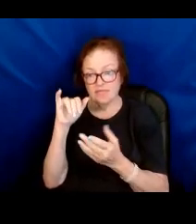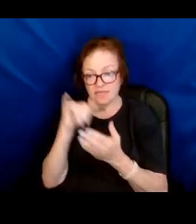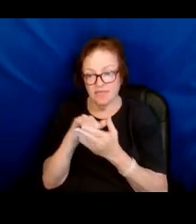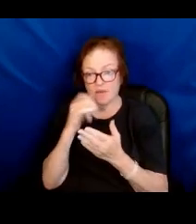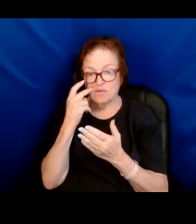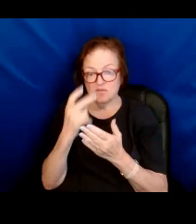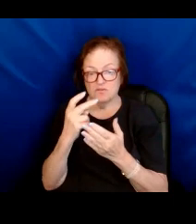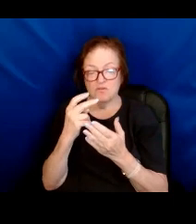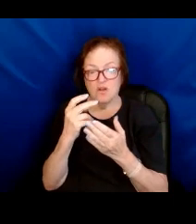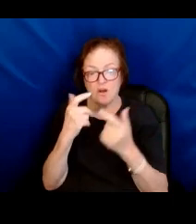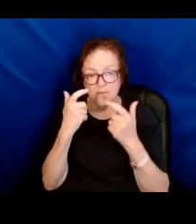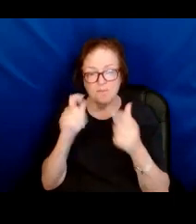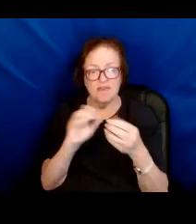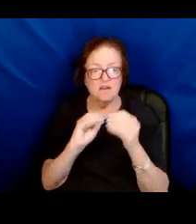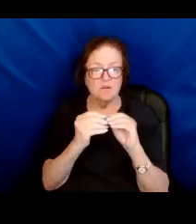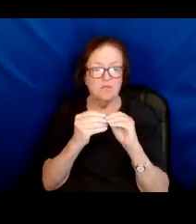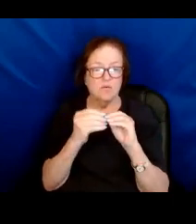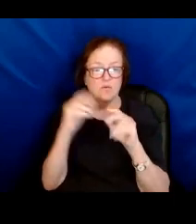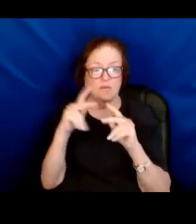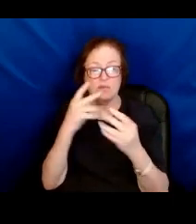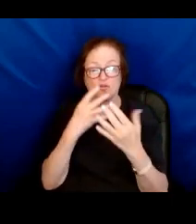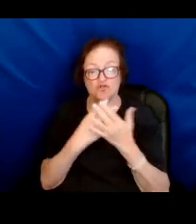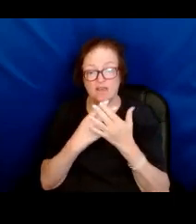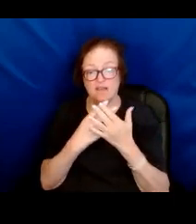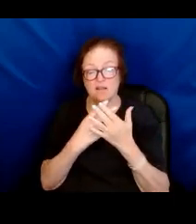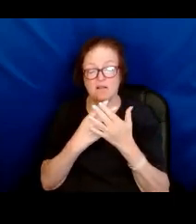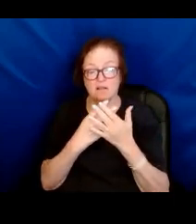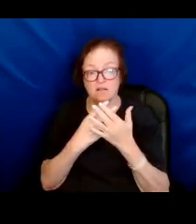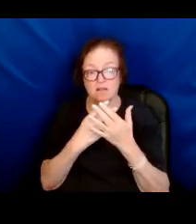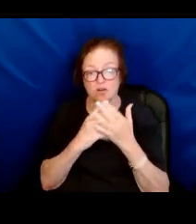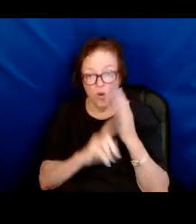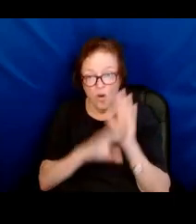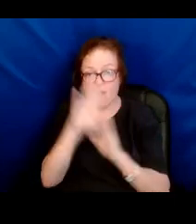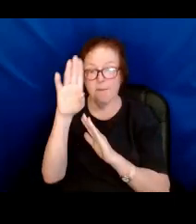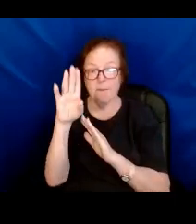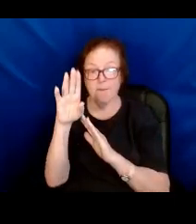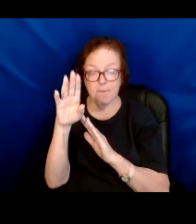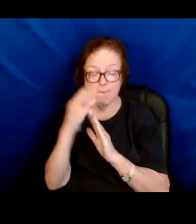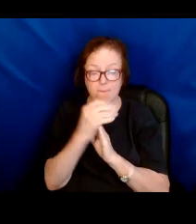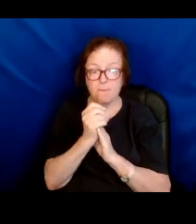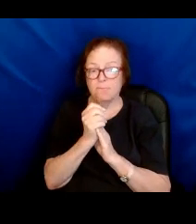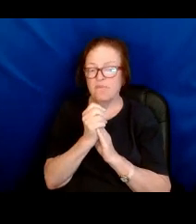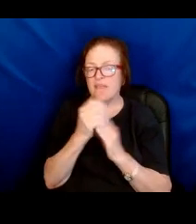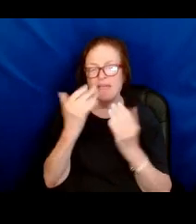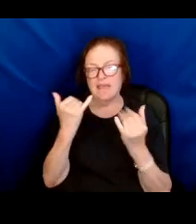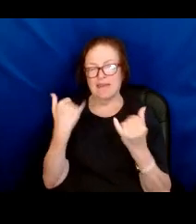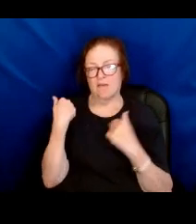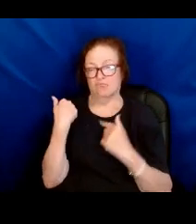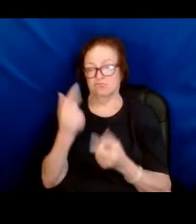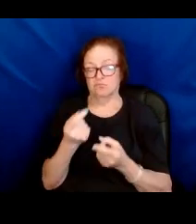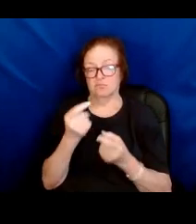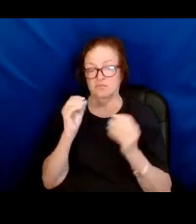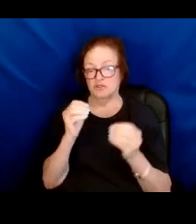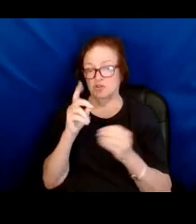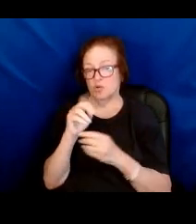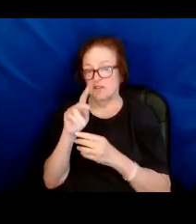of people in jails and prisons go way up. Now, there isn't data. We've been talking to people at Bureau